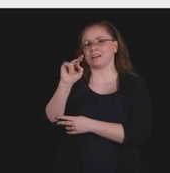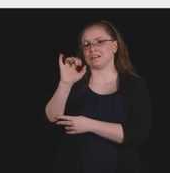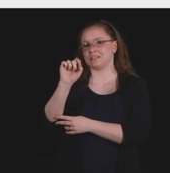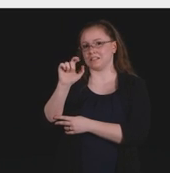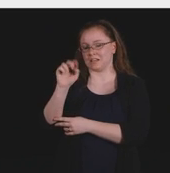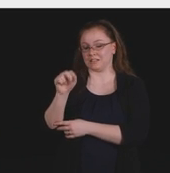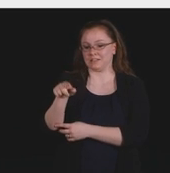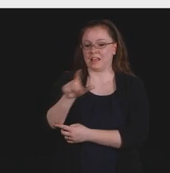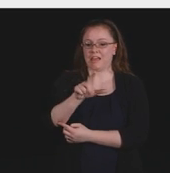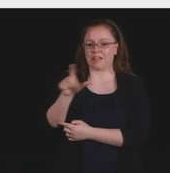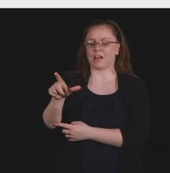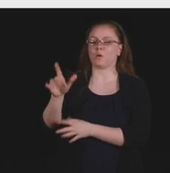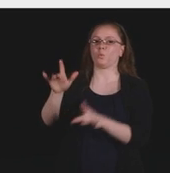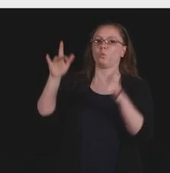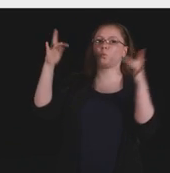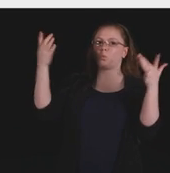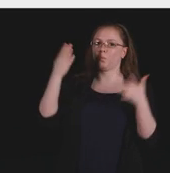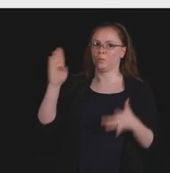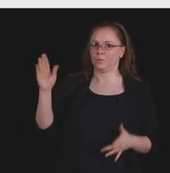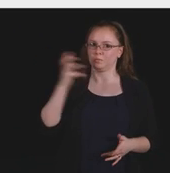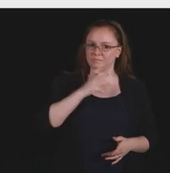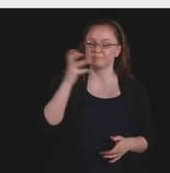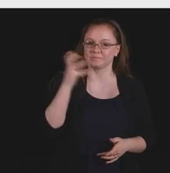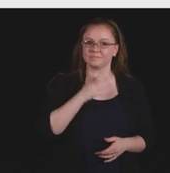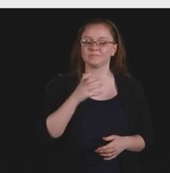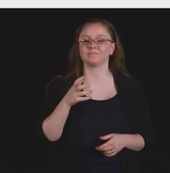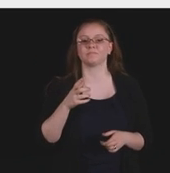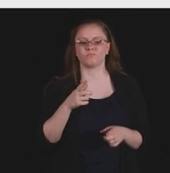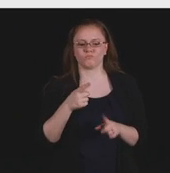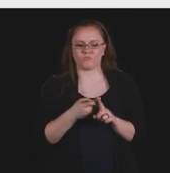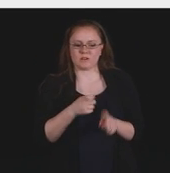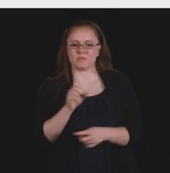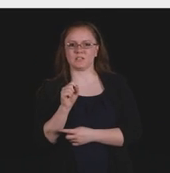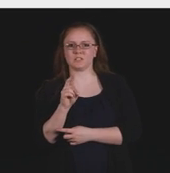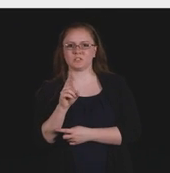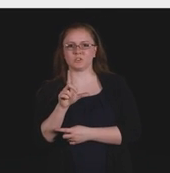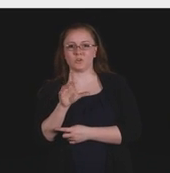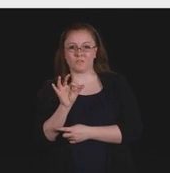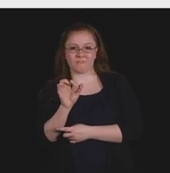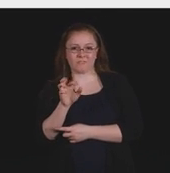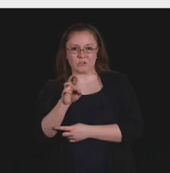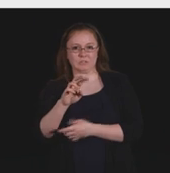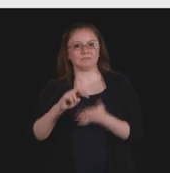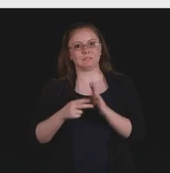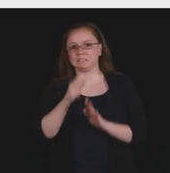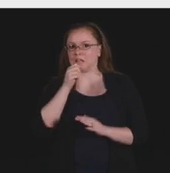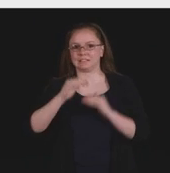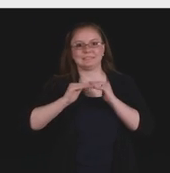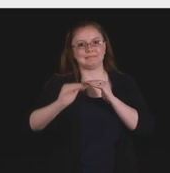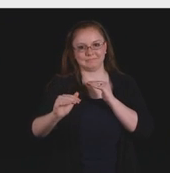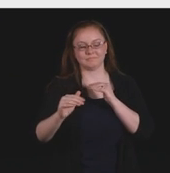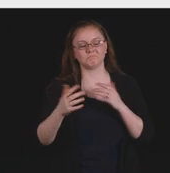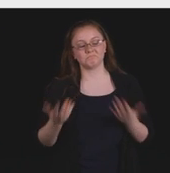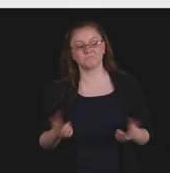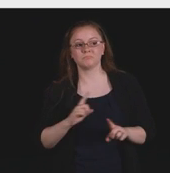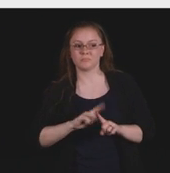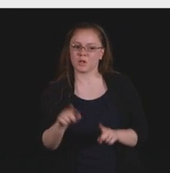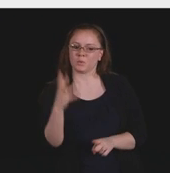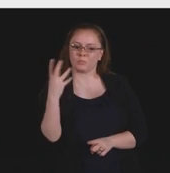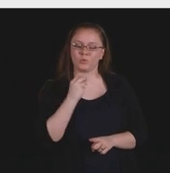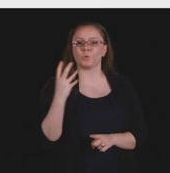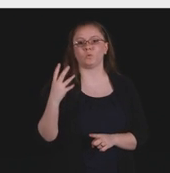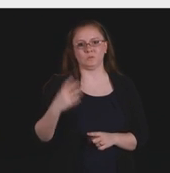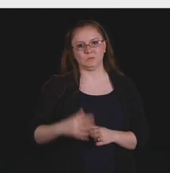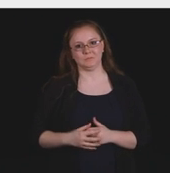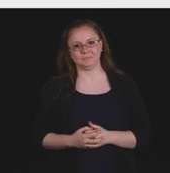from, the sulfur. So it is not very stable, but it is a beautiful blue. So